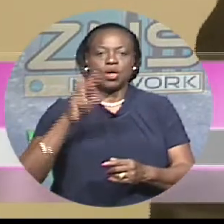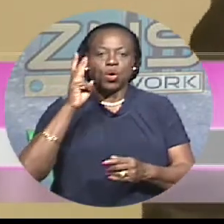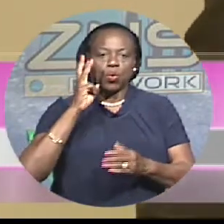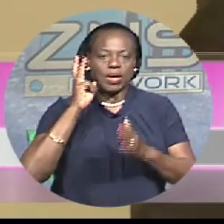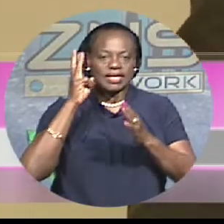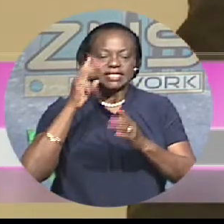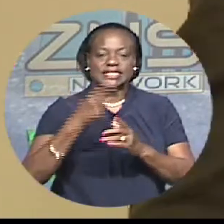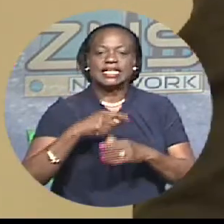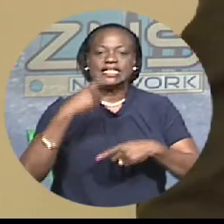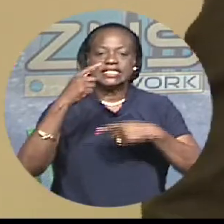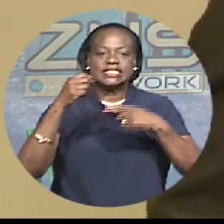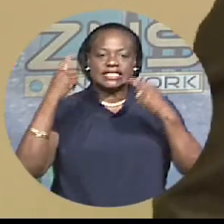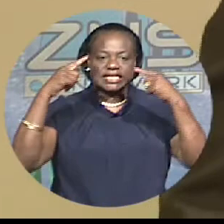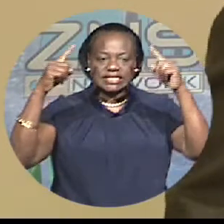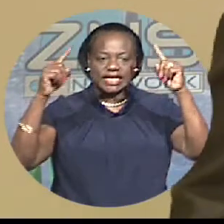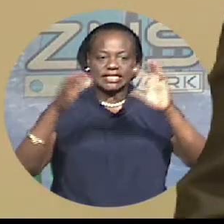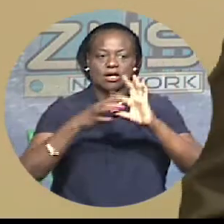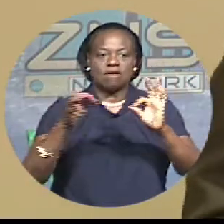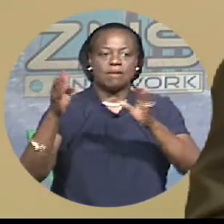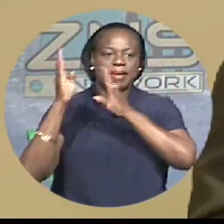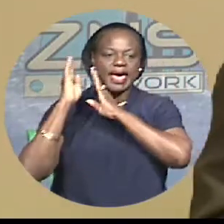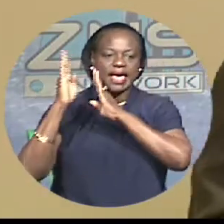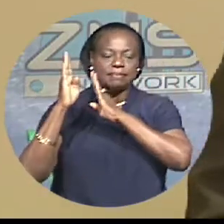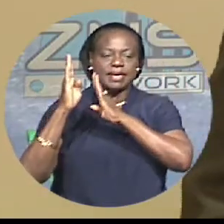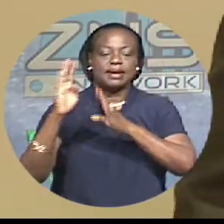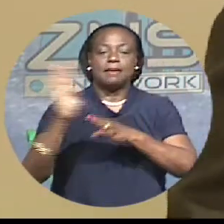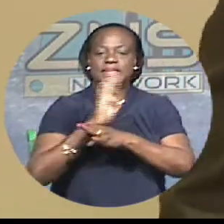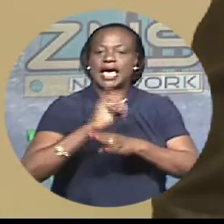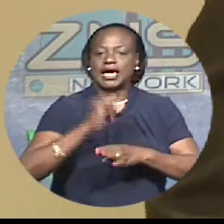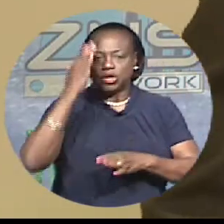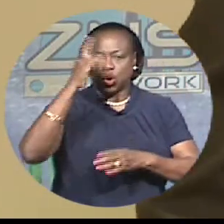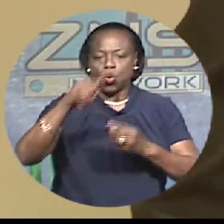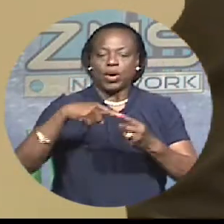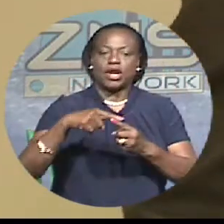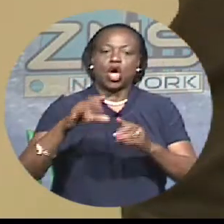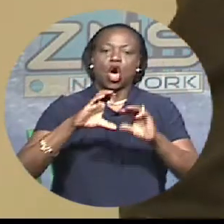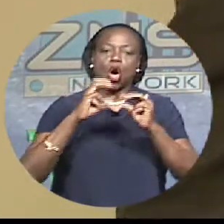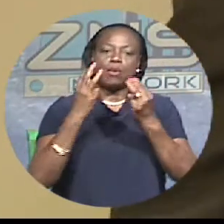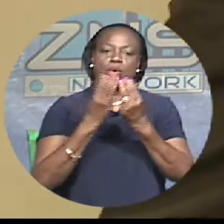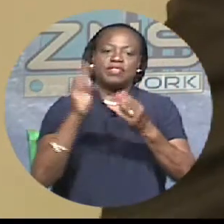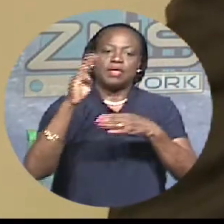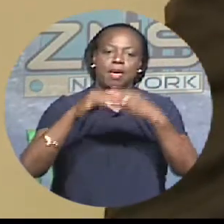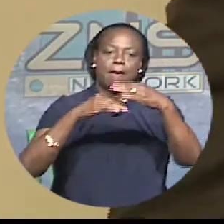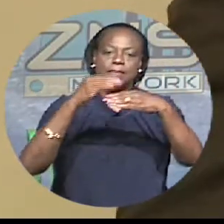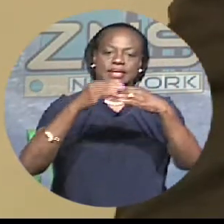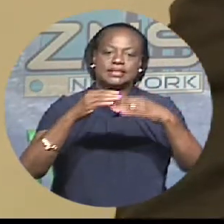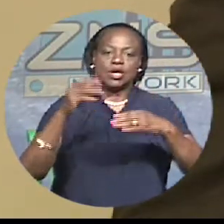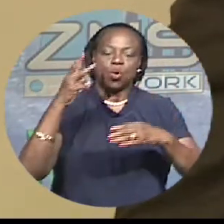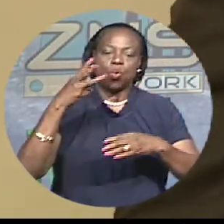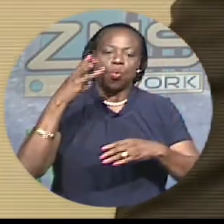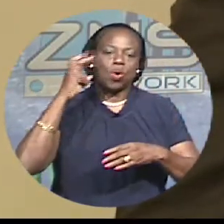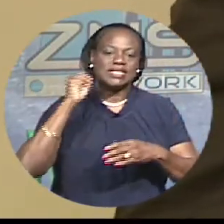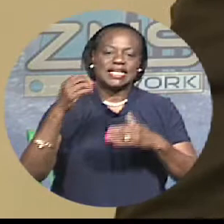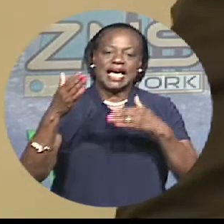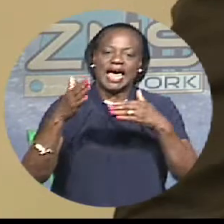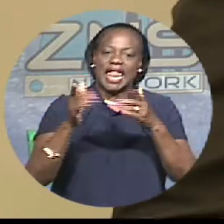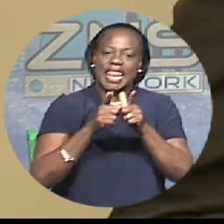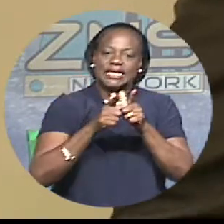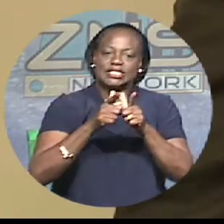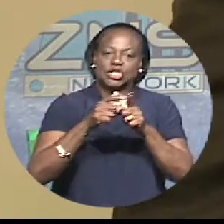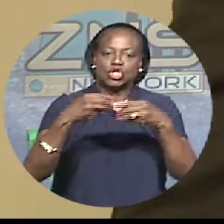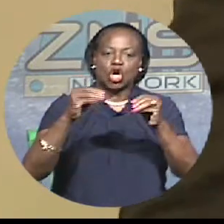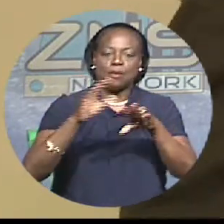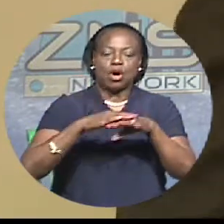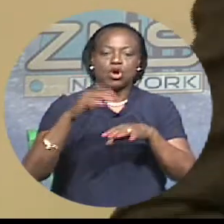recall when Commonwealth Building Supplies was a little store on Robinson Road. And I was a customer of that little store on Robinson